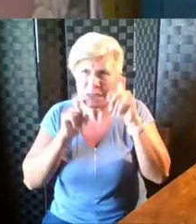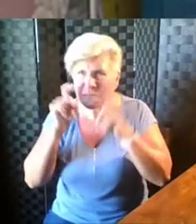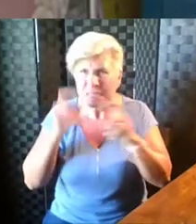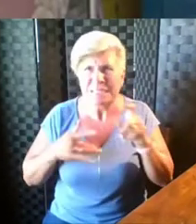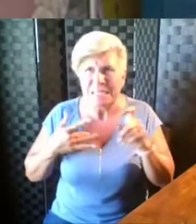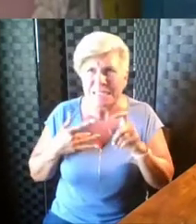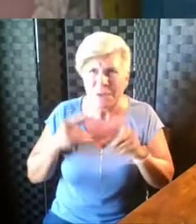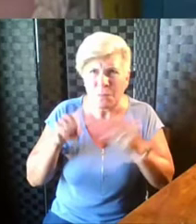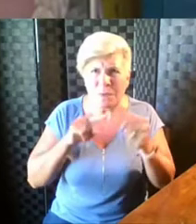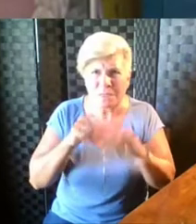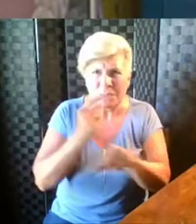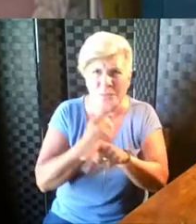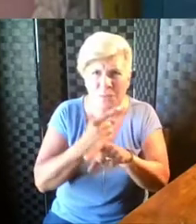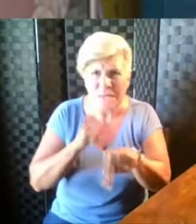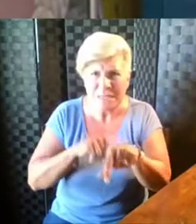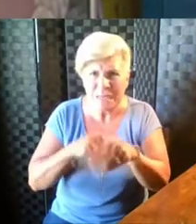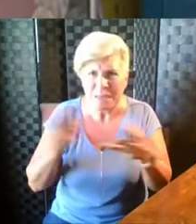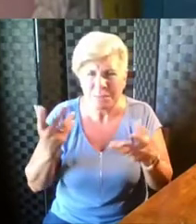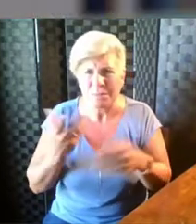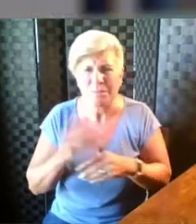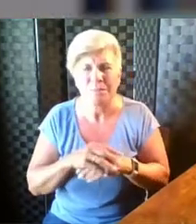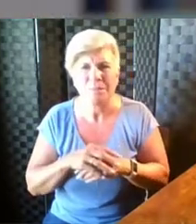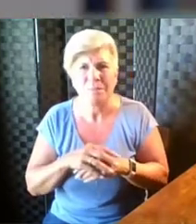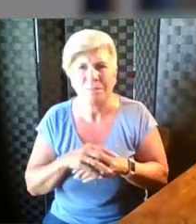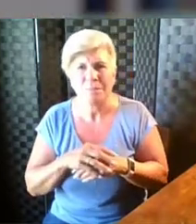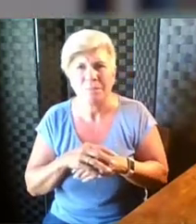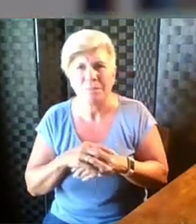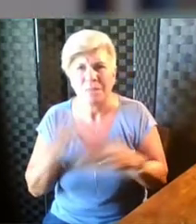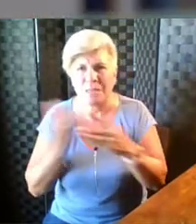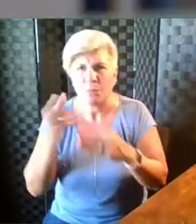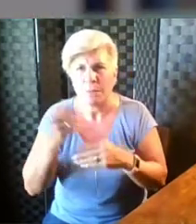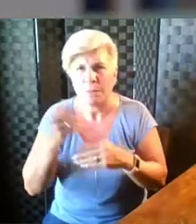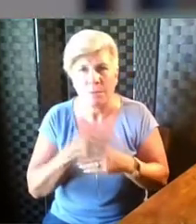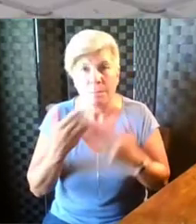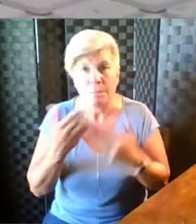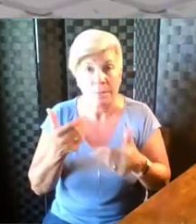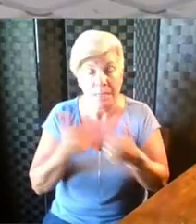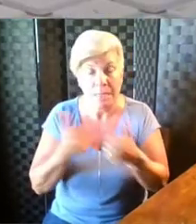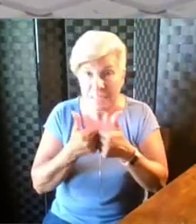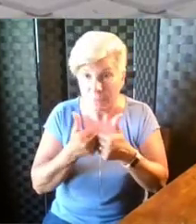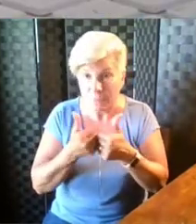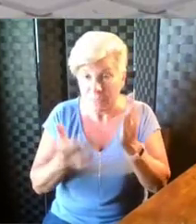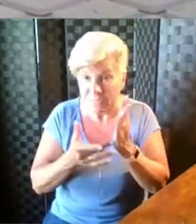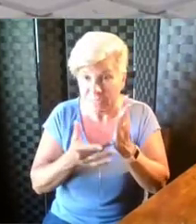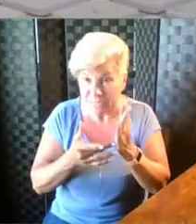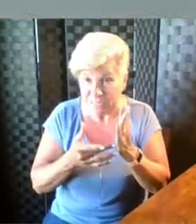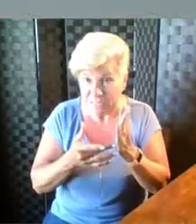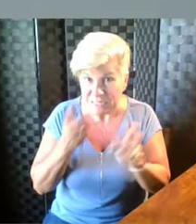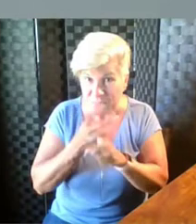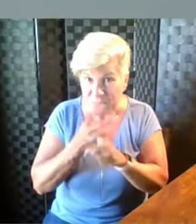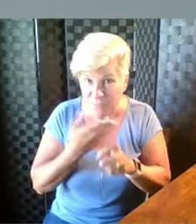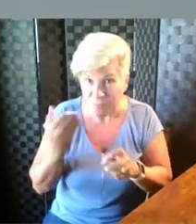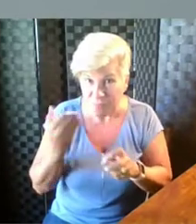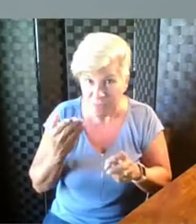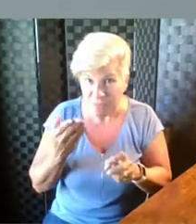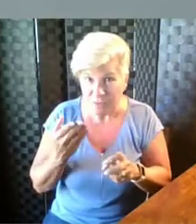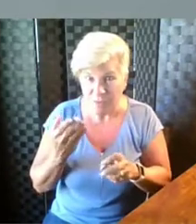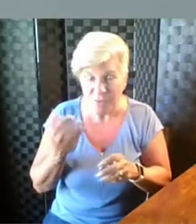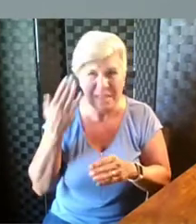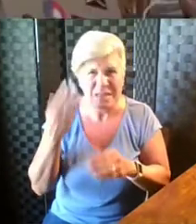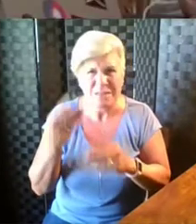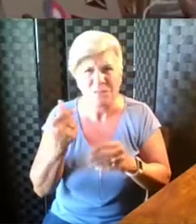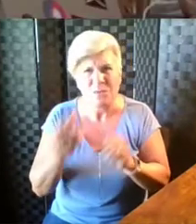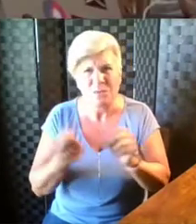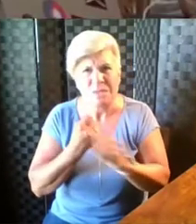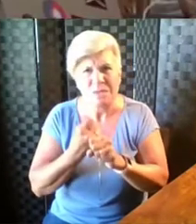sensitive to when's the right time to interrupt you, that sort of thing. It used to be that making a game was actually a very technically difficult thing. So over the last couple of